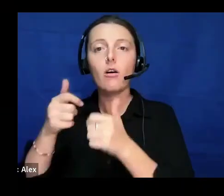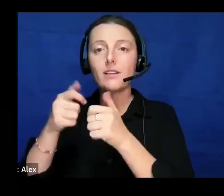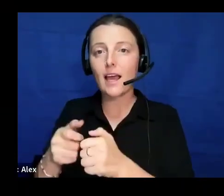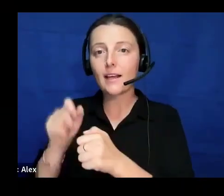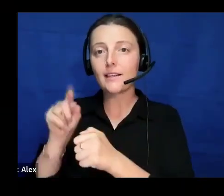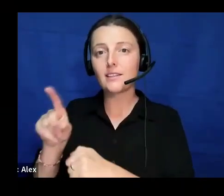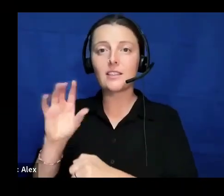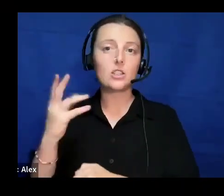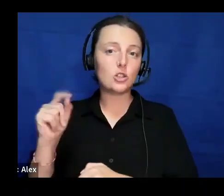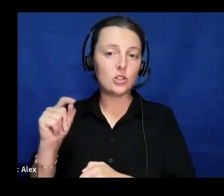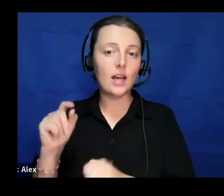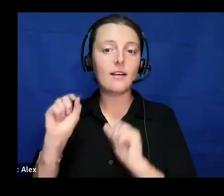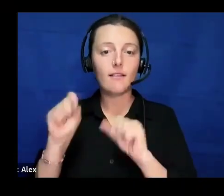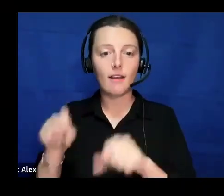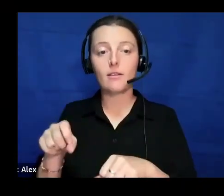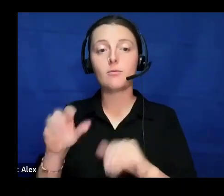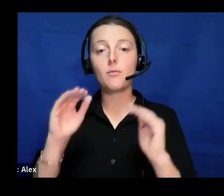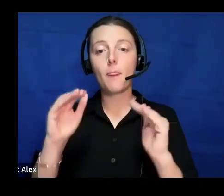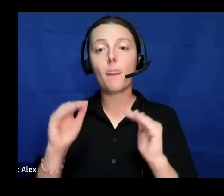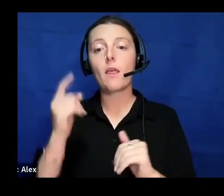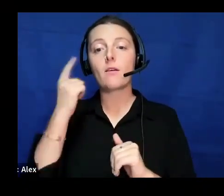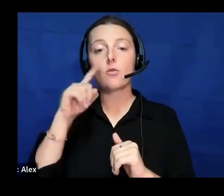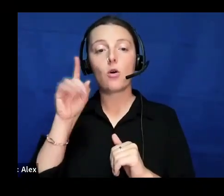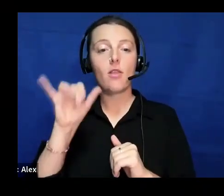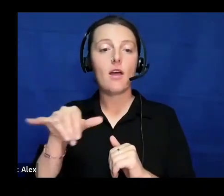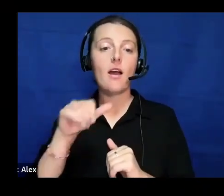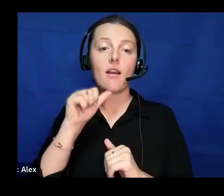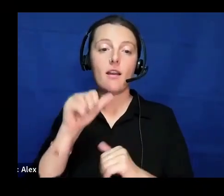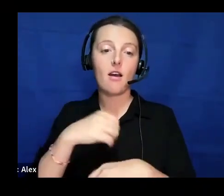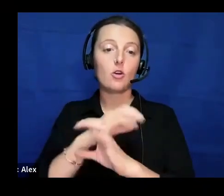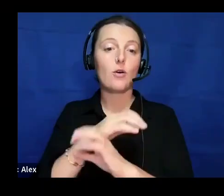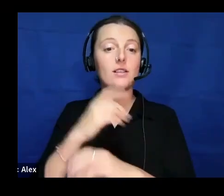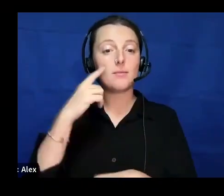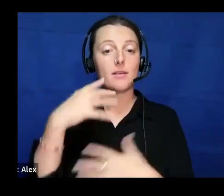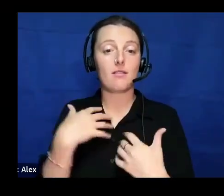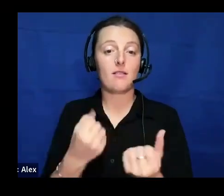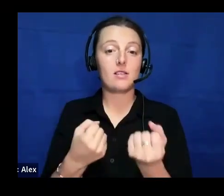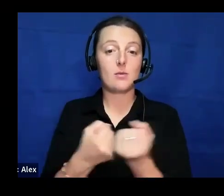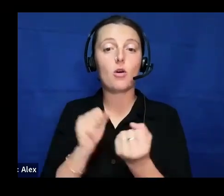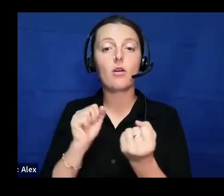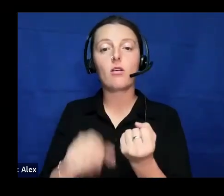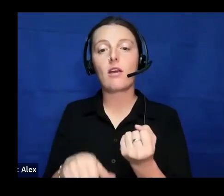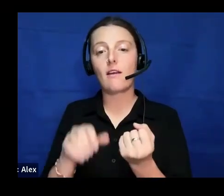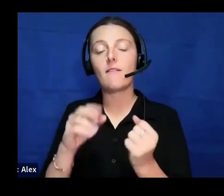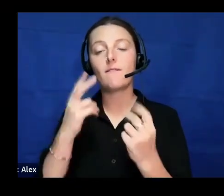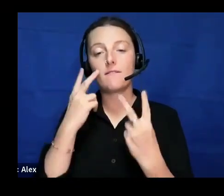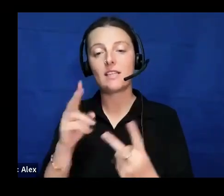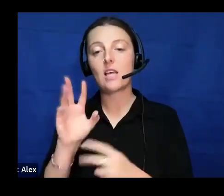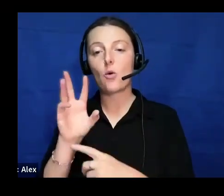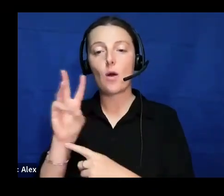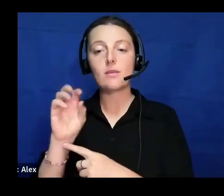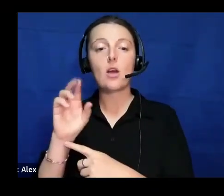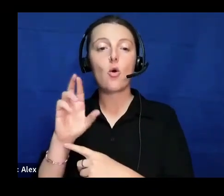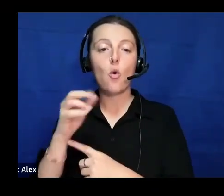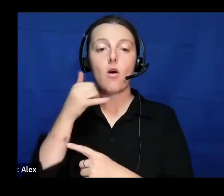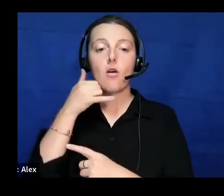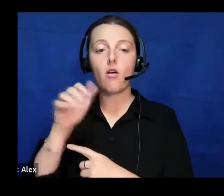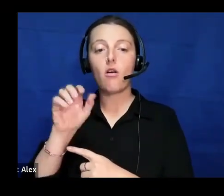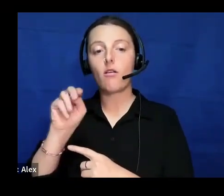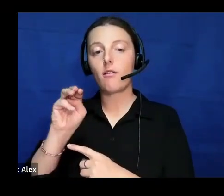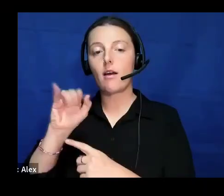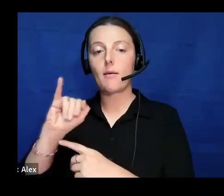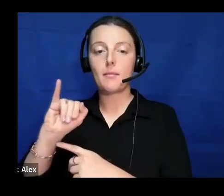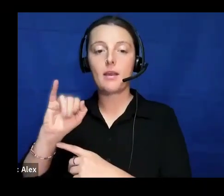visit namihelps.org or call their NAMI MN helpline. And this webinar recording will be available